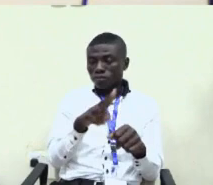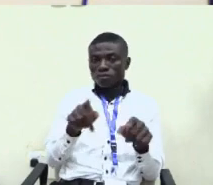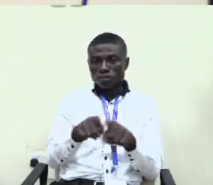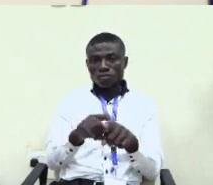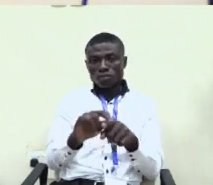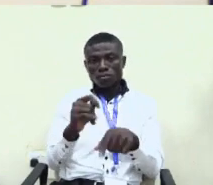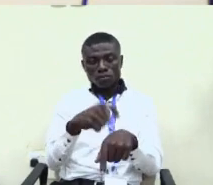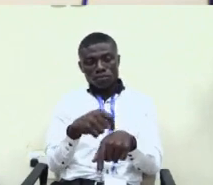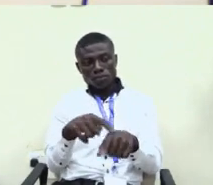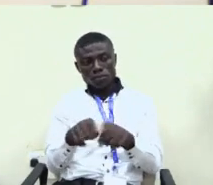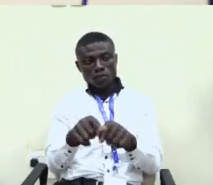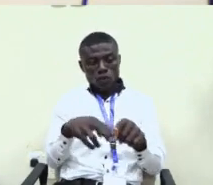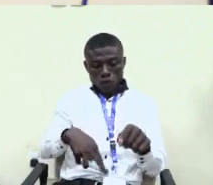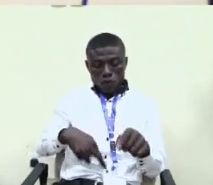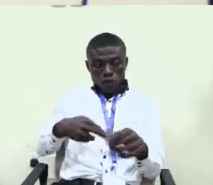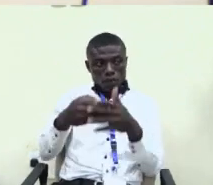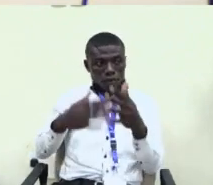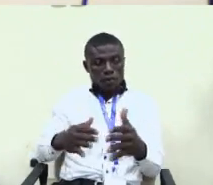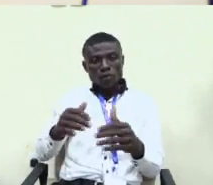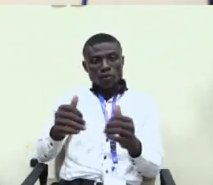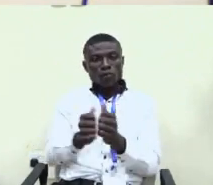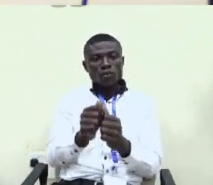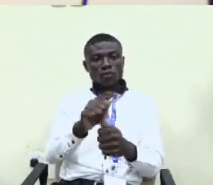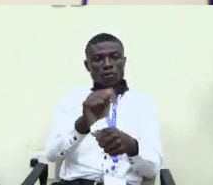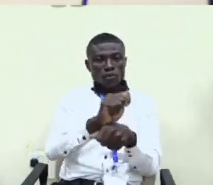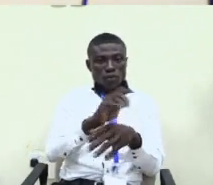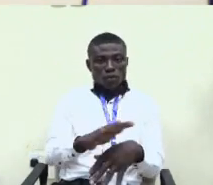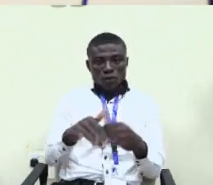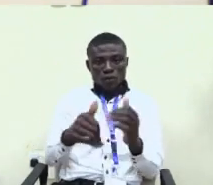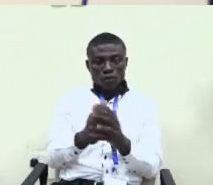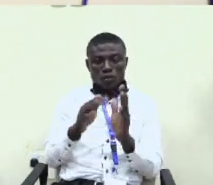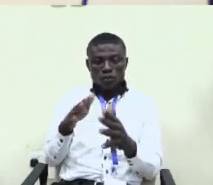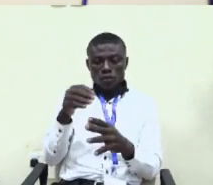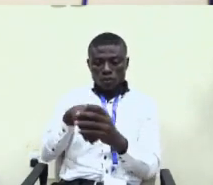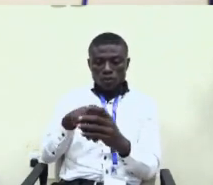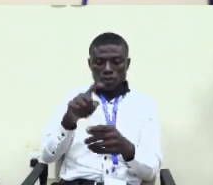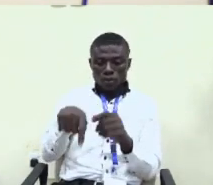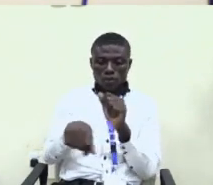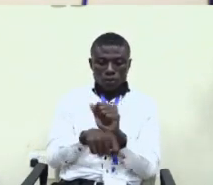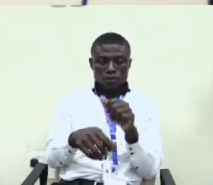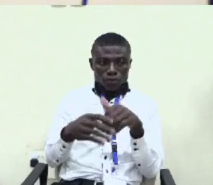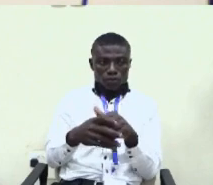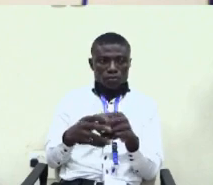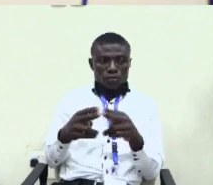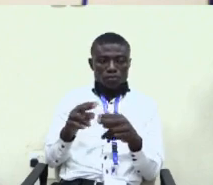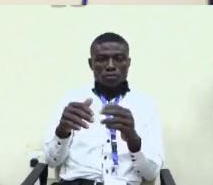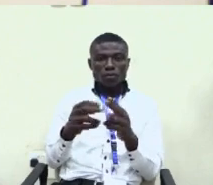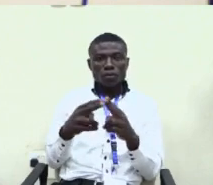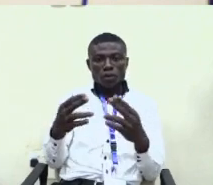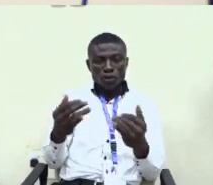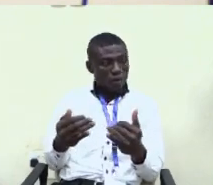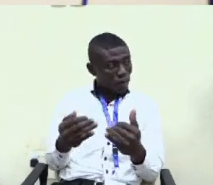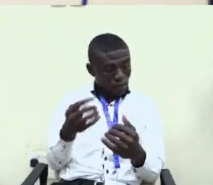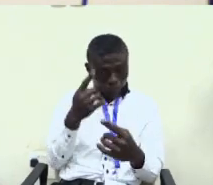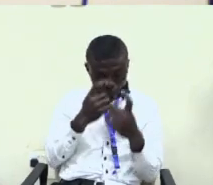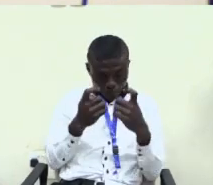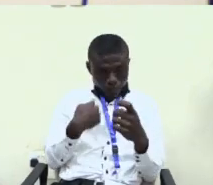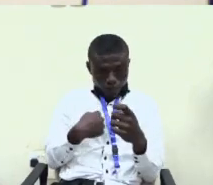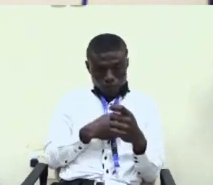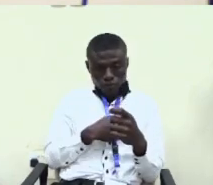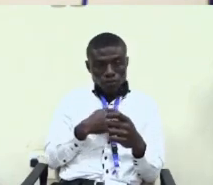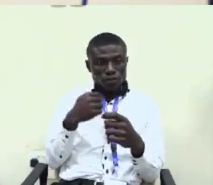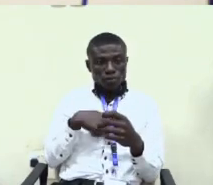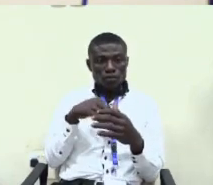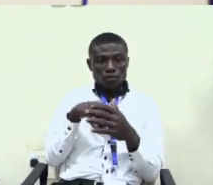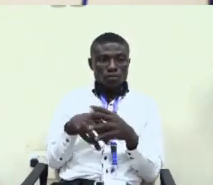same time, to religious leaders and the traditional leaders are not left out in this. So therefore, because